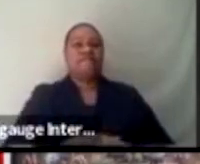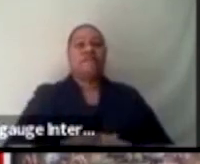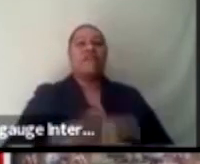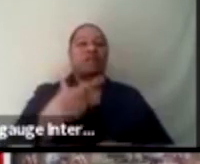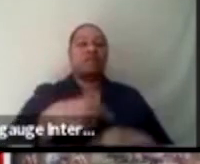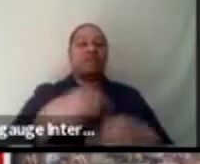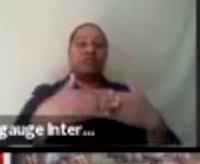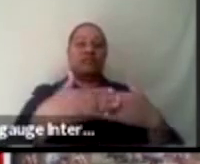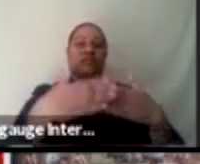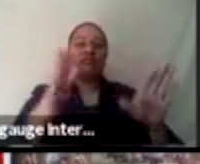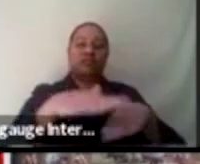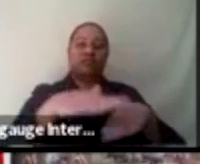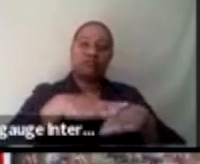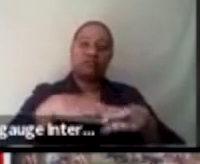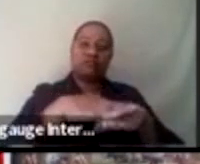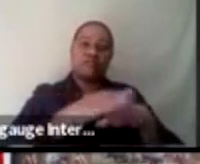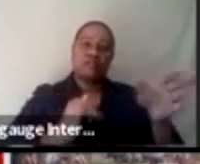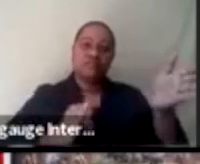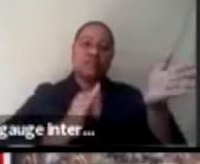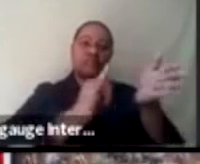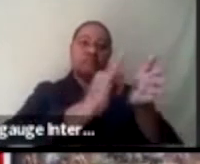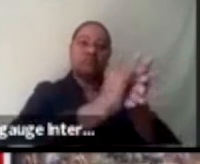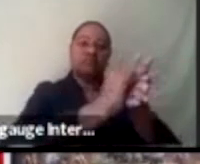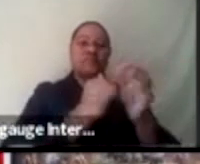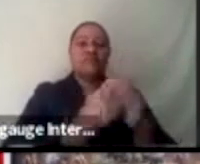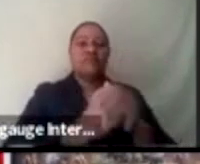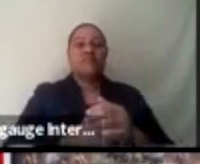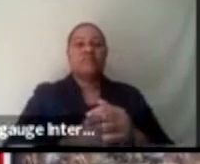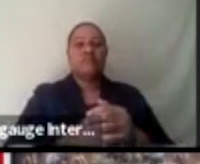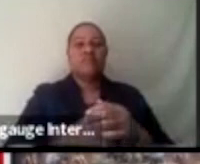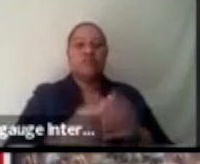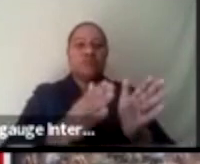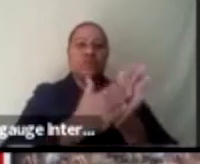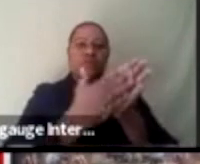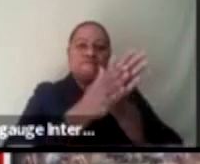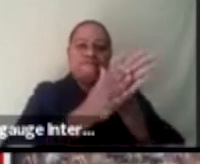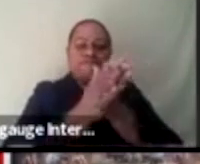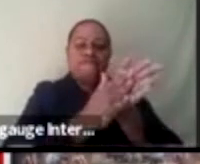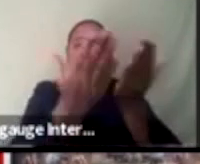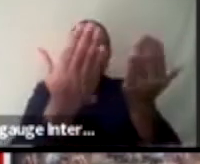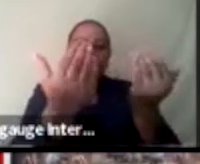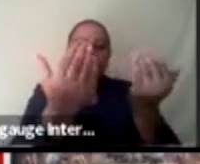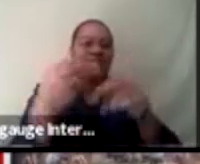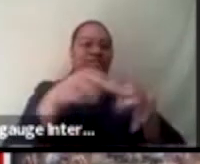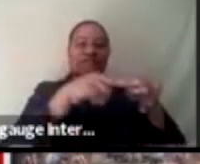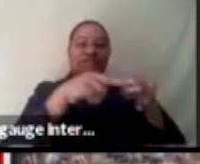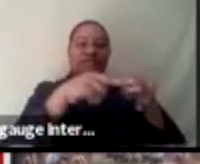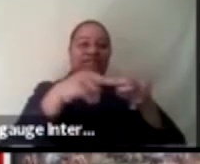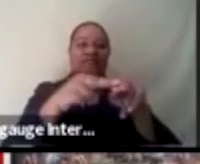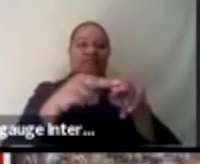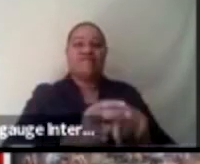soon thereafter, we will look forward to welcome you all to Fiji in person